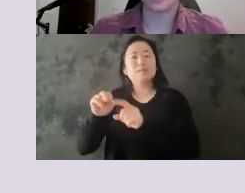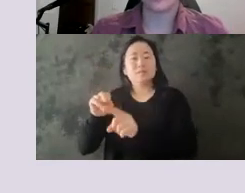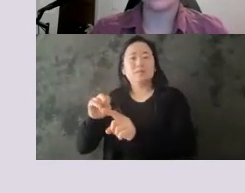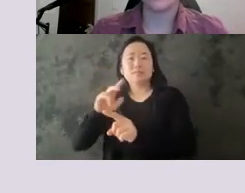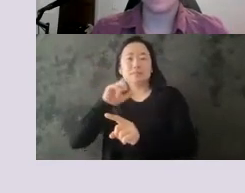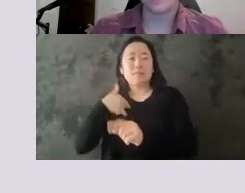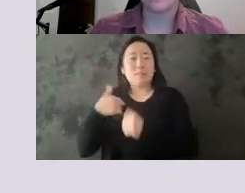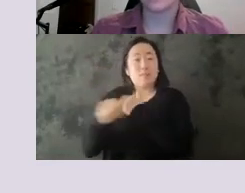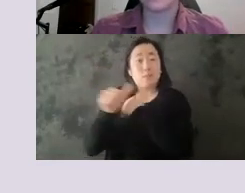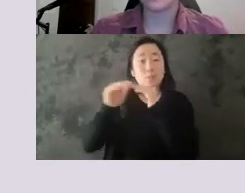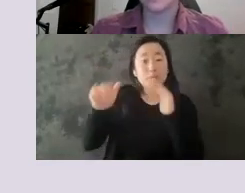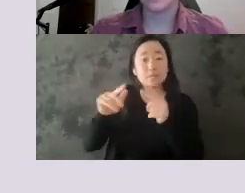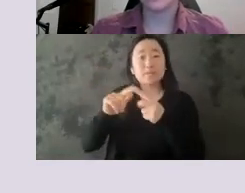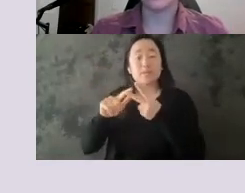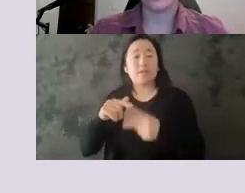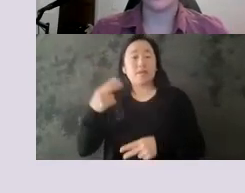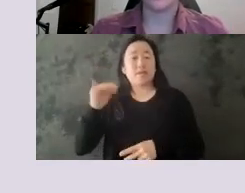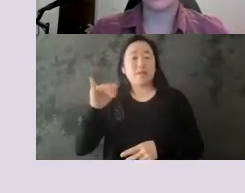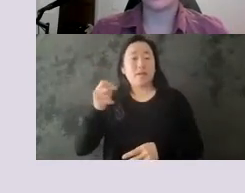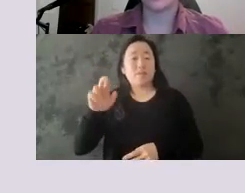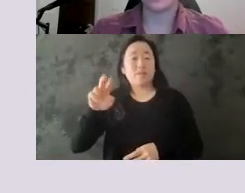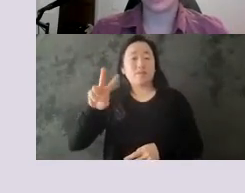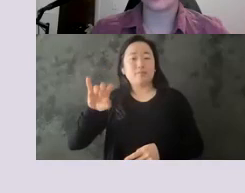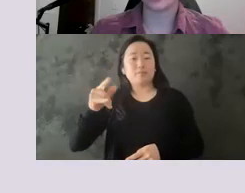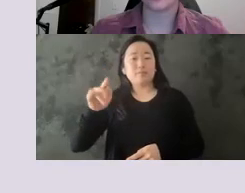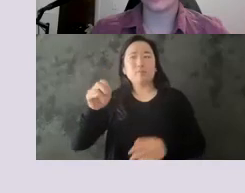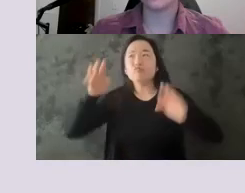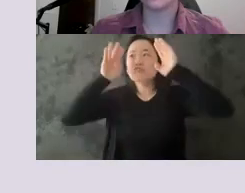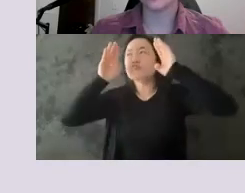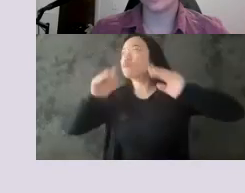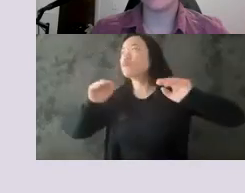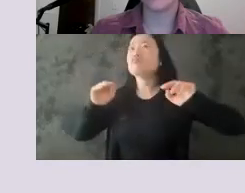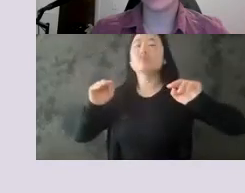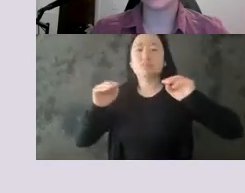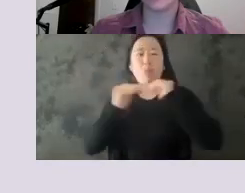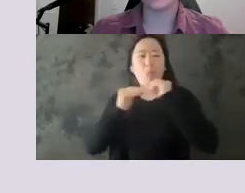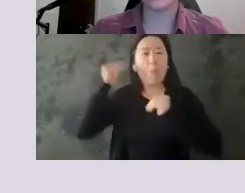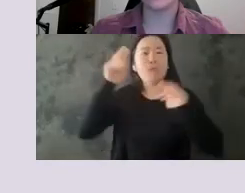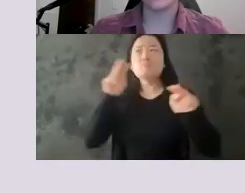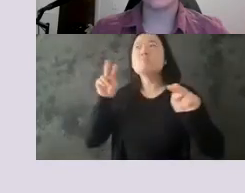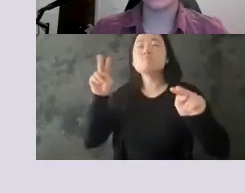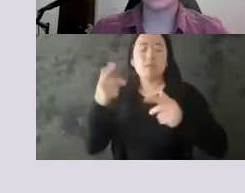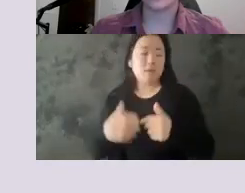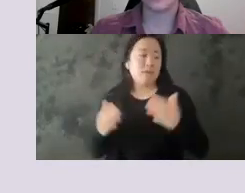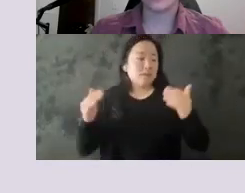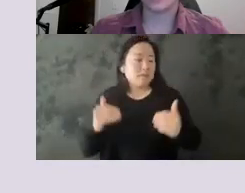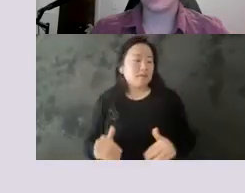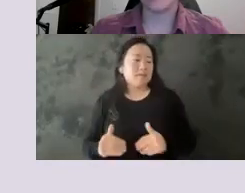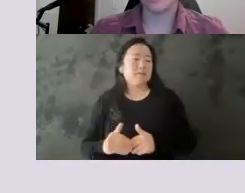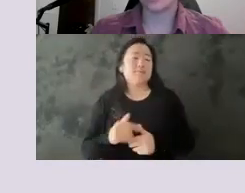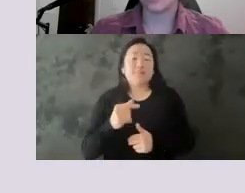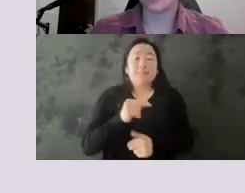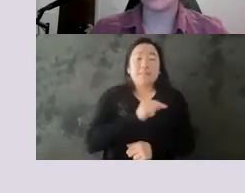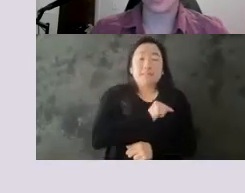in the chat. Guilt. A lot of people in the chat shared guilt, that has been a really